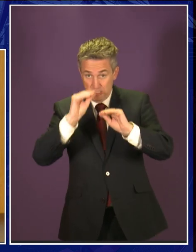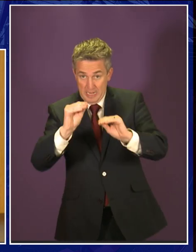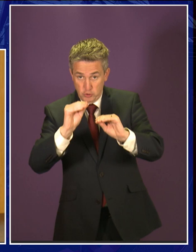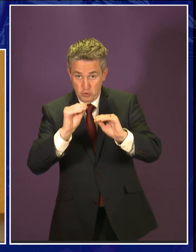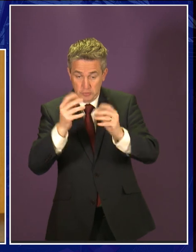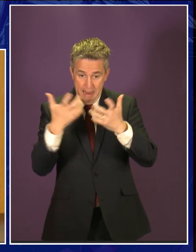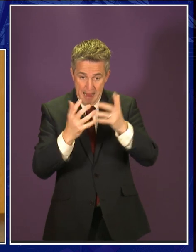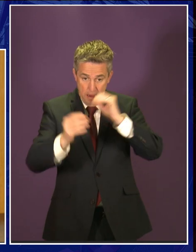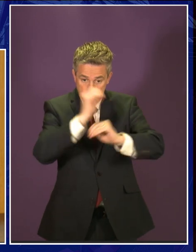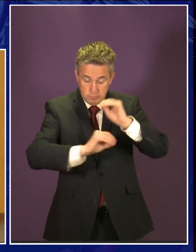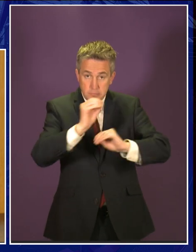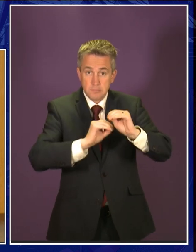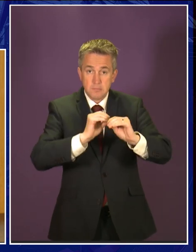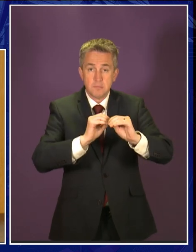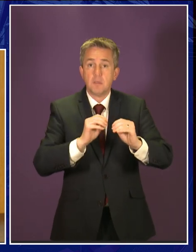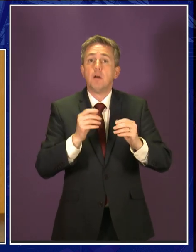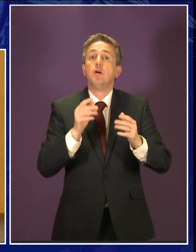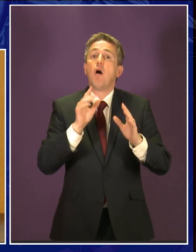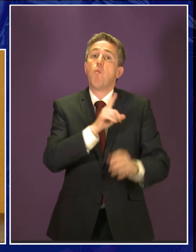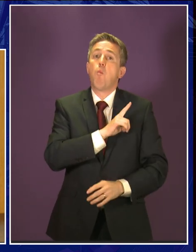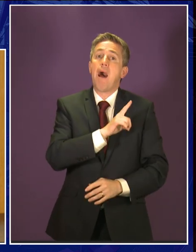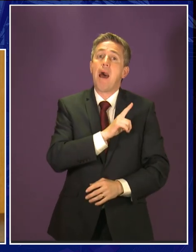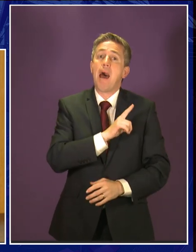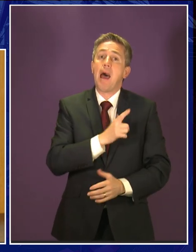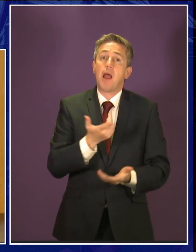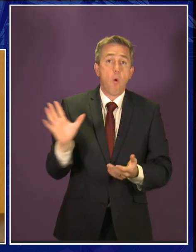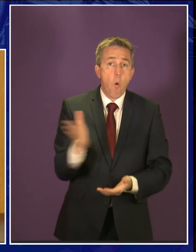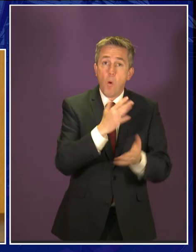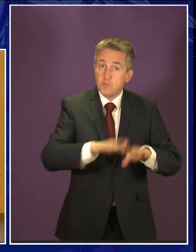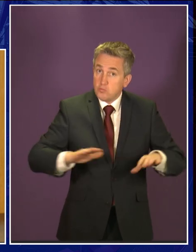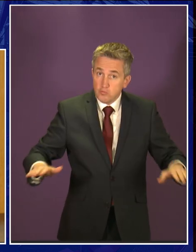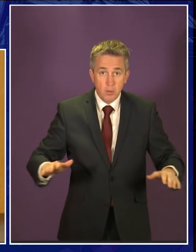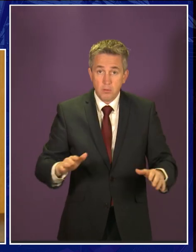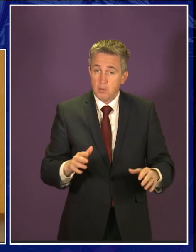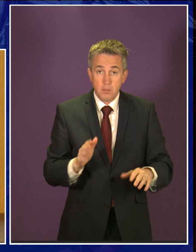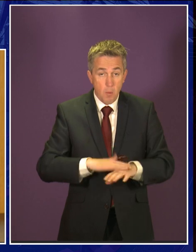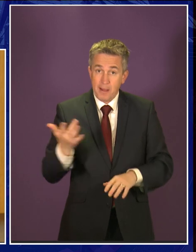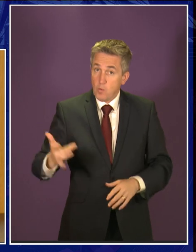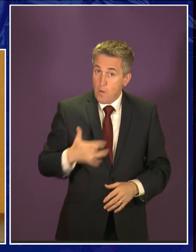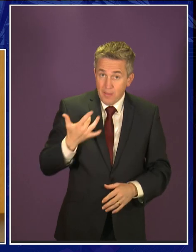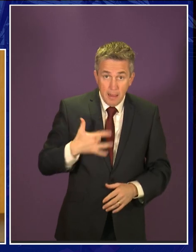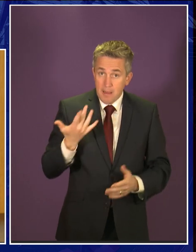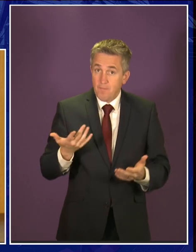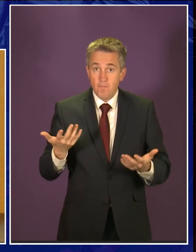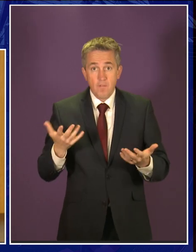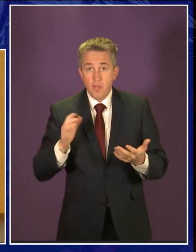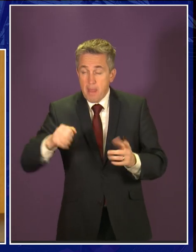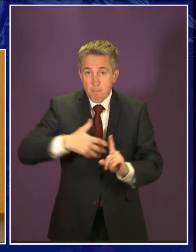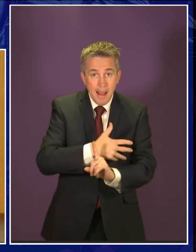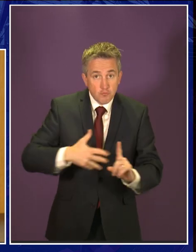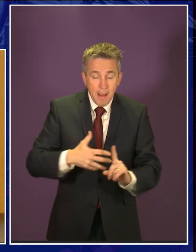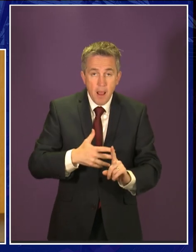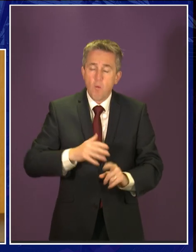every child, regardless of socioeconomic status, race, ethnicity, or nationality, should have access to quality